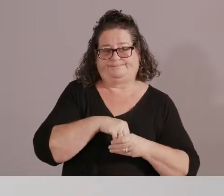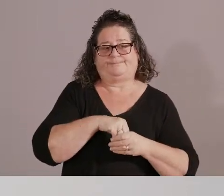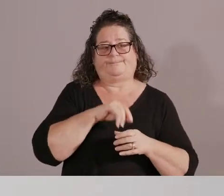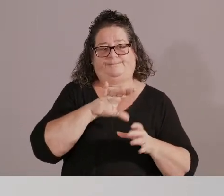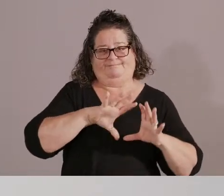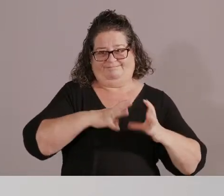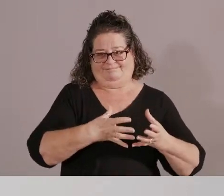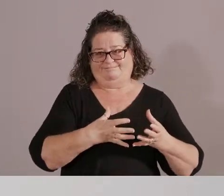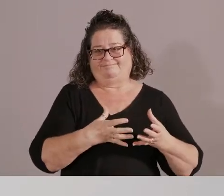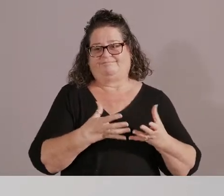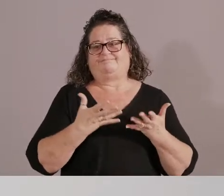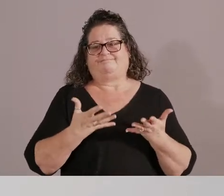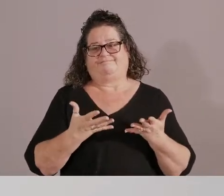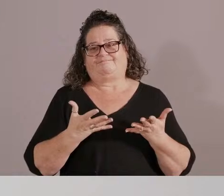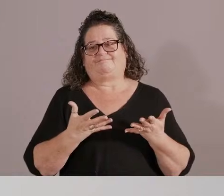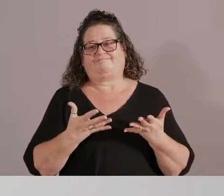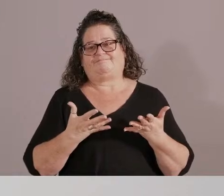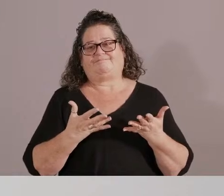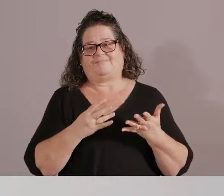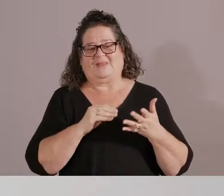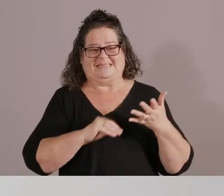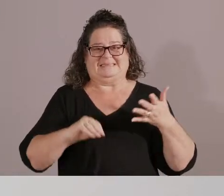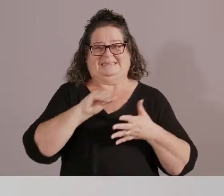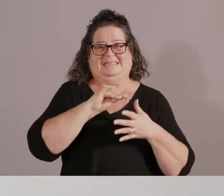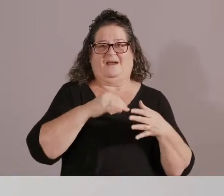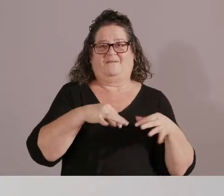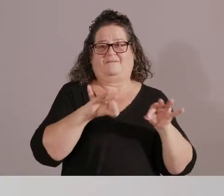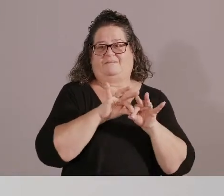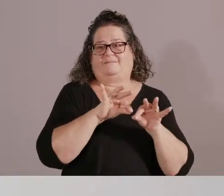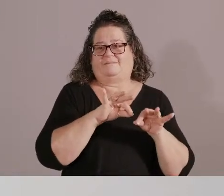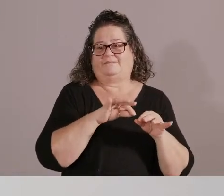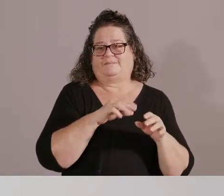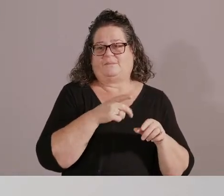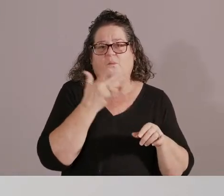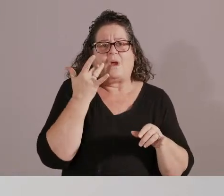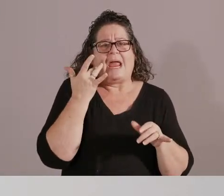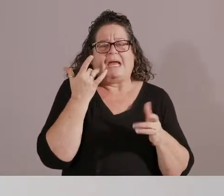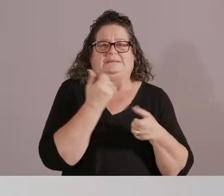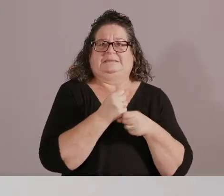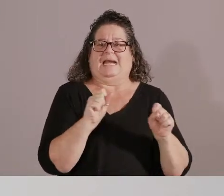getting vaccinated, because that definitely can save lives.